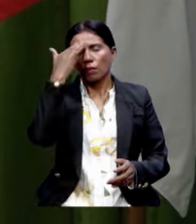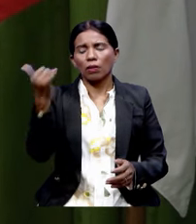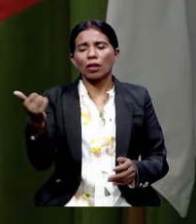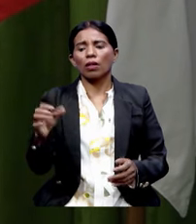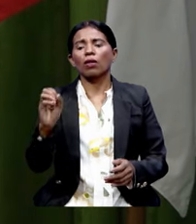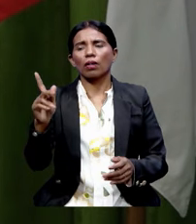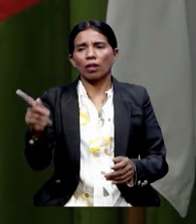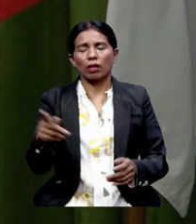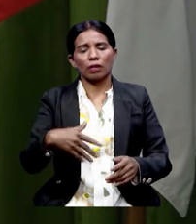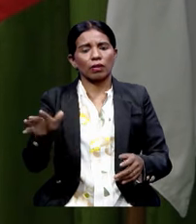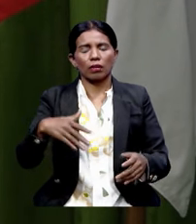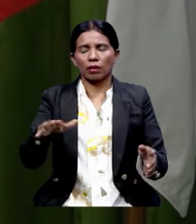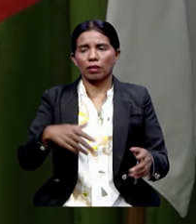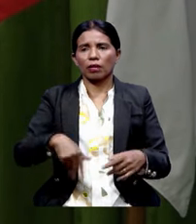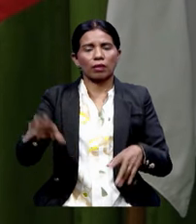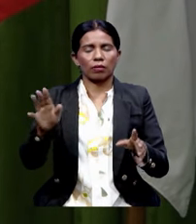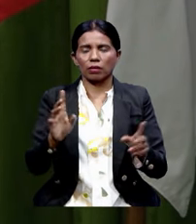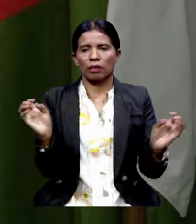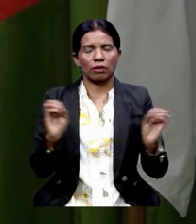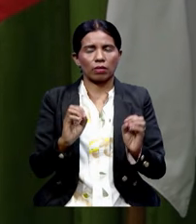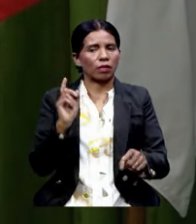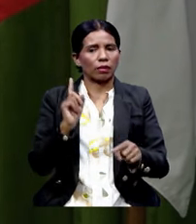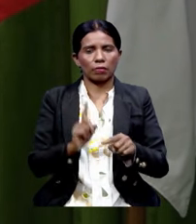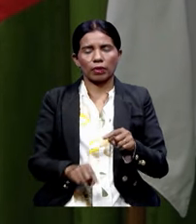Okay. Get out.